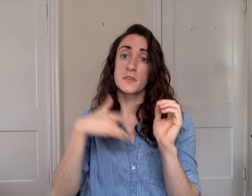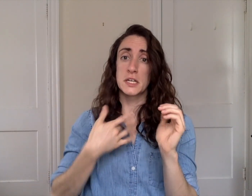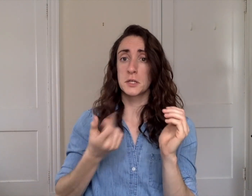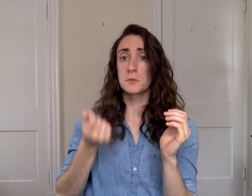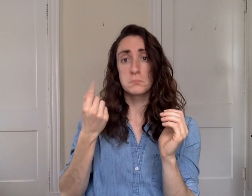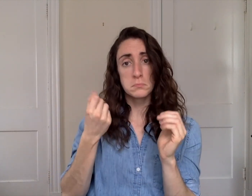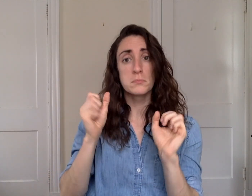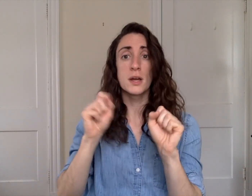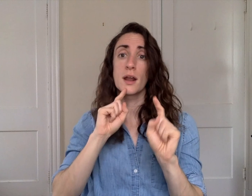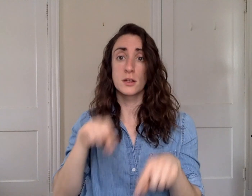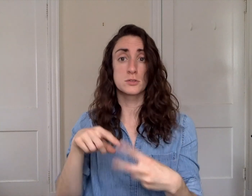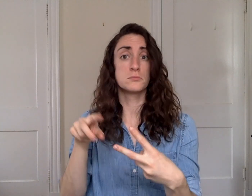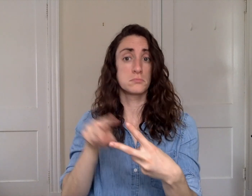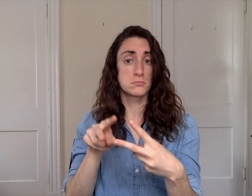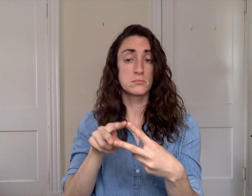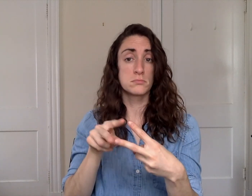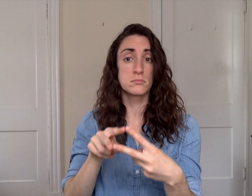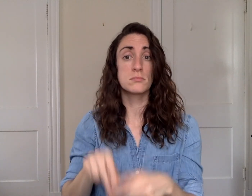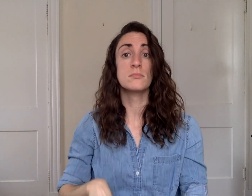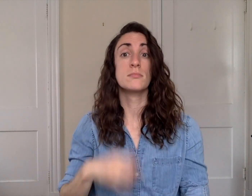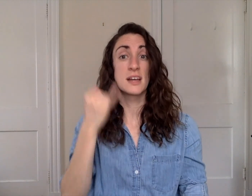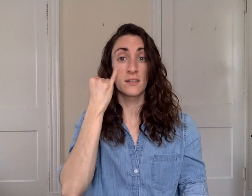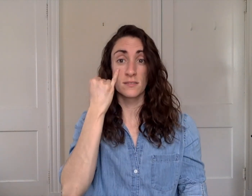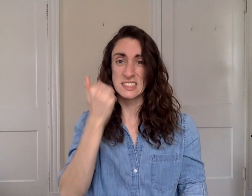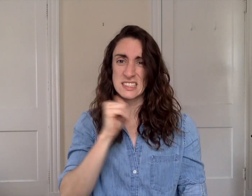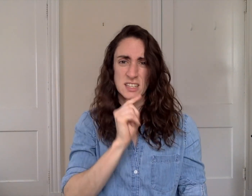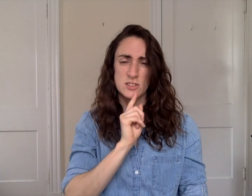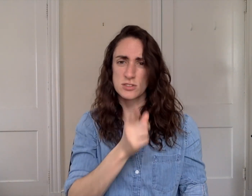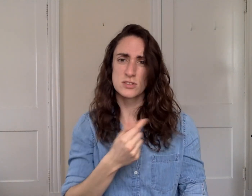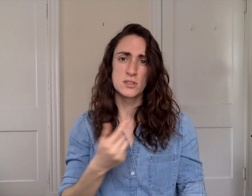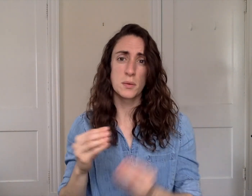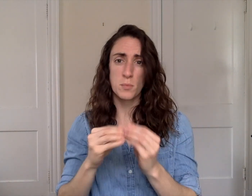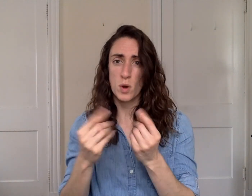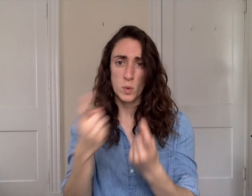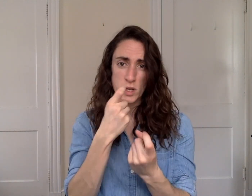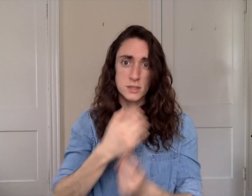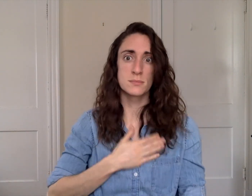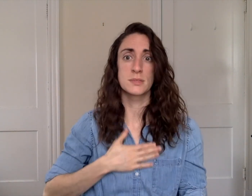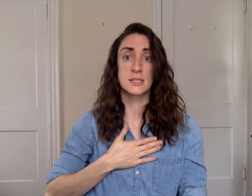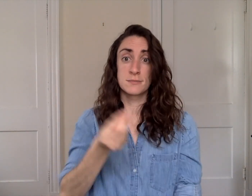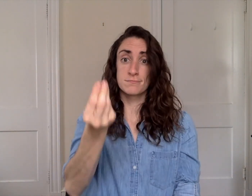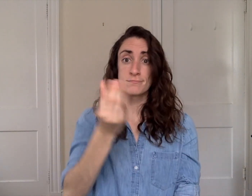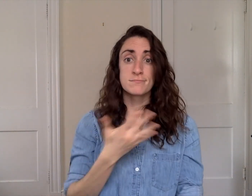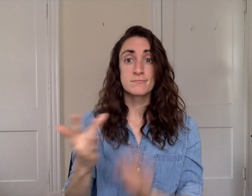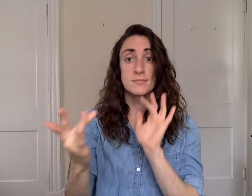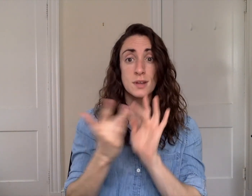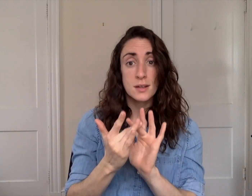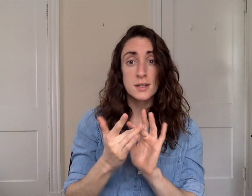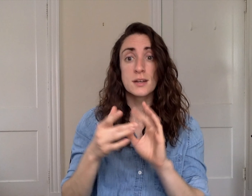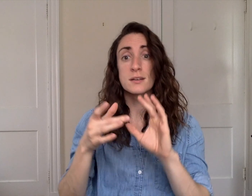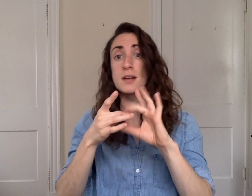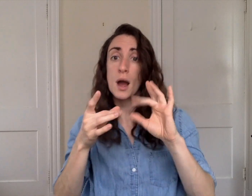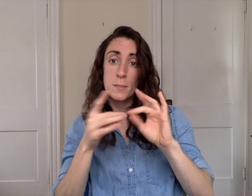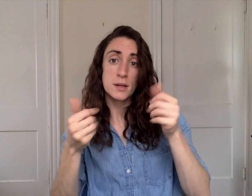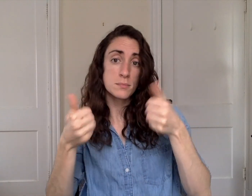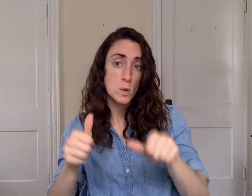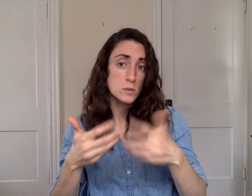I hope that after watching this video, you feel like you understand those questions and you can answer them. If you're not sure or you have more questions,